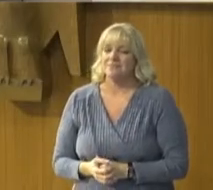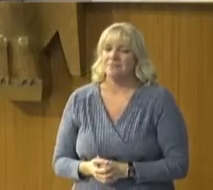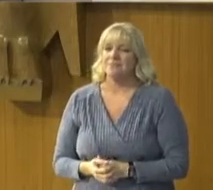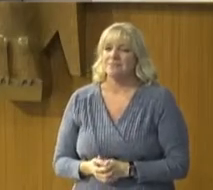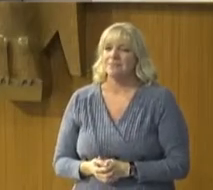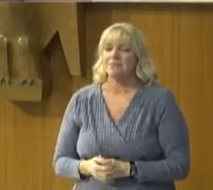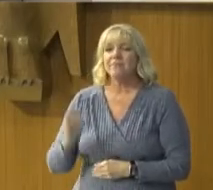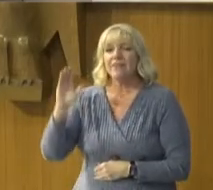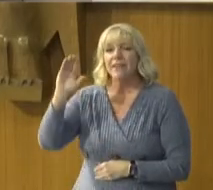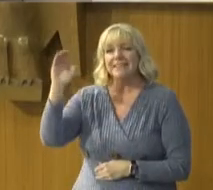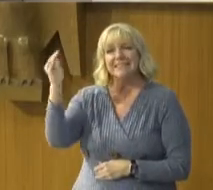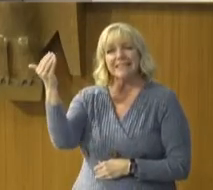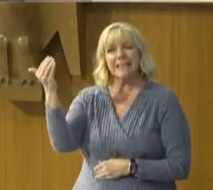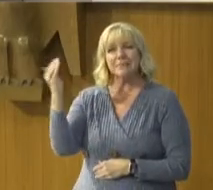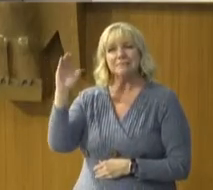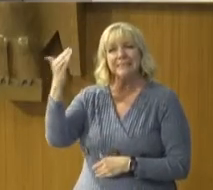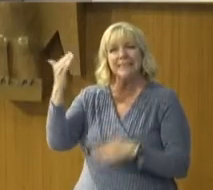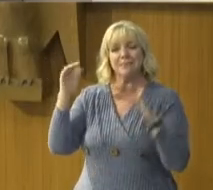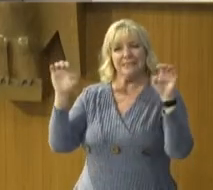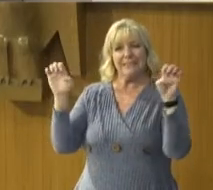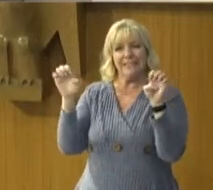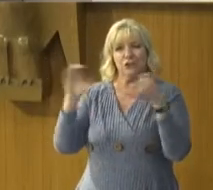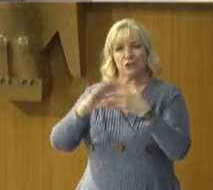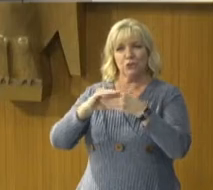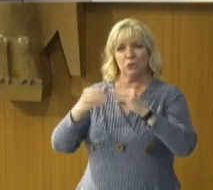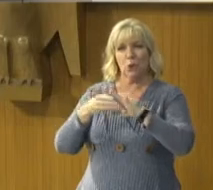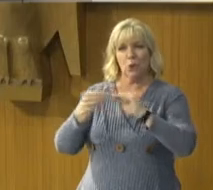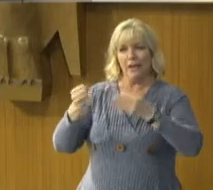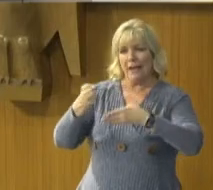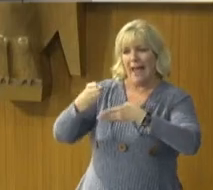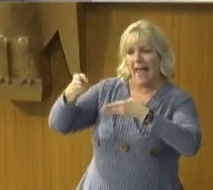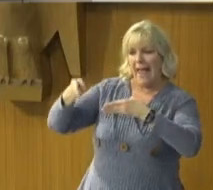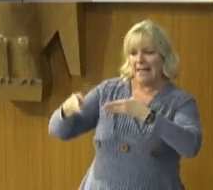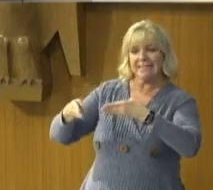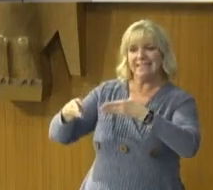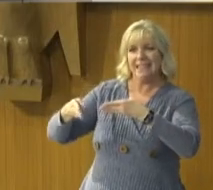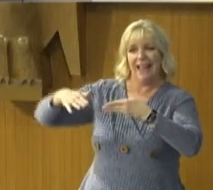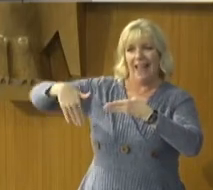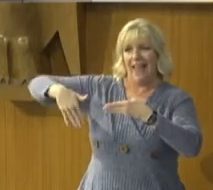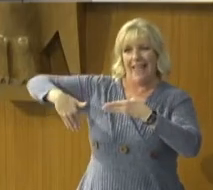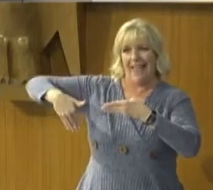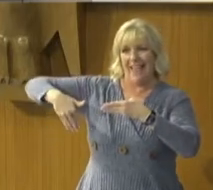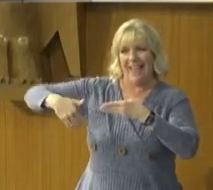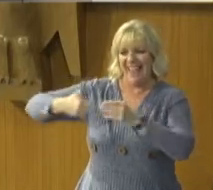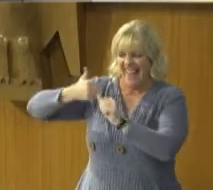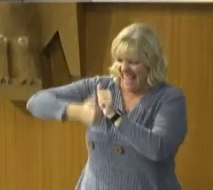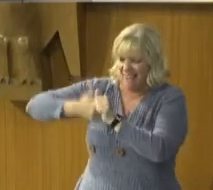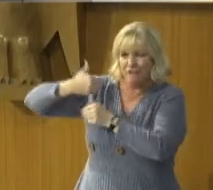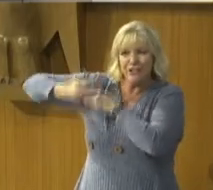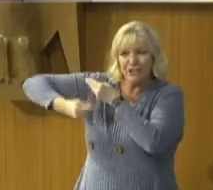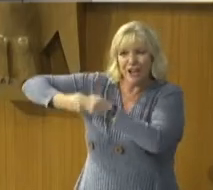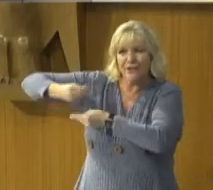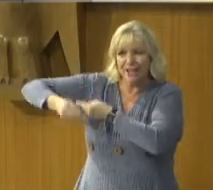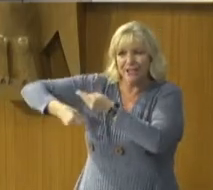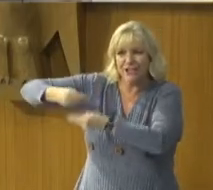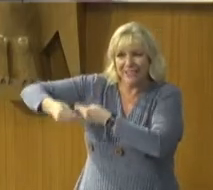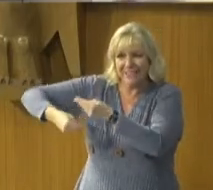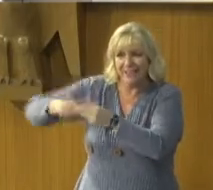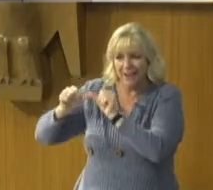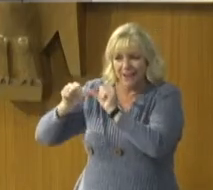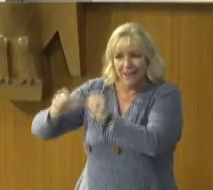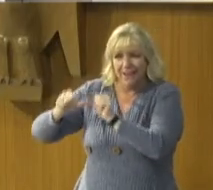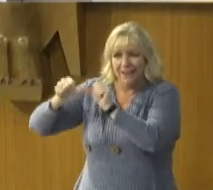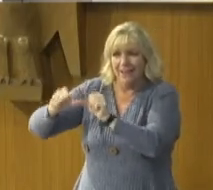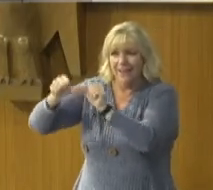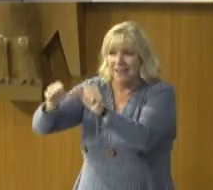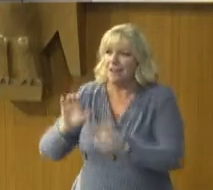It seems that the ending of the Easter story is still being written through every generation, through every one